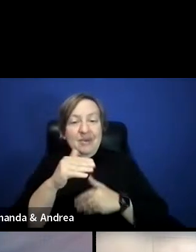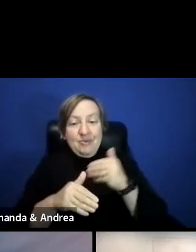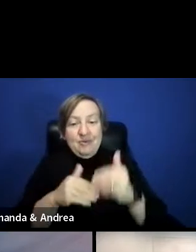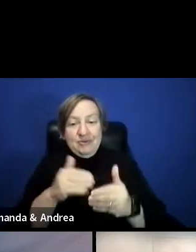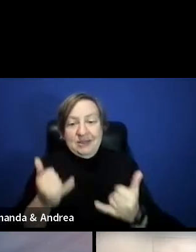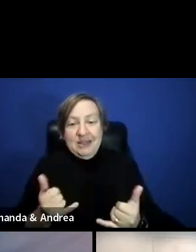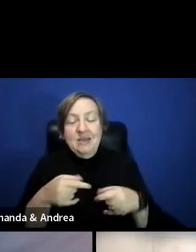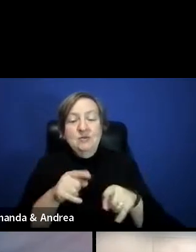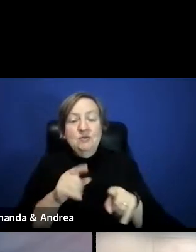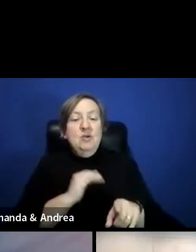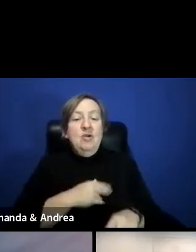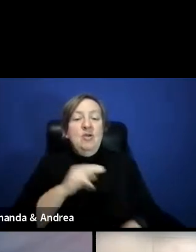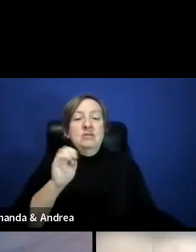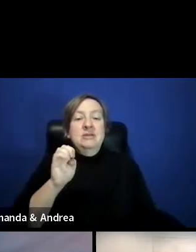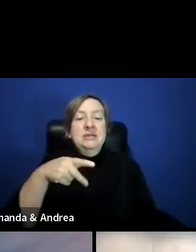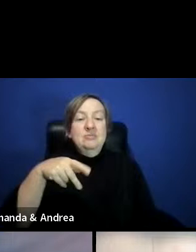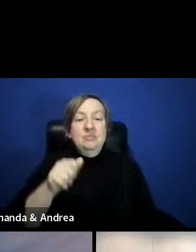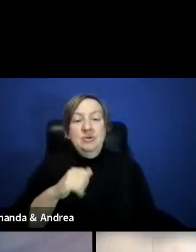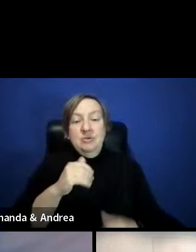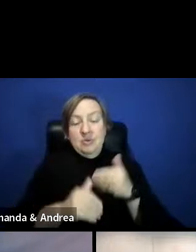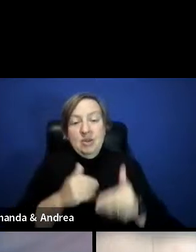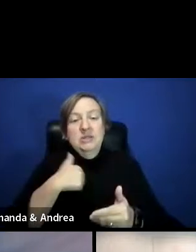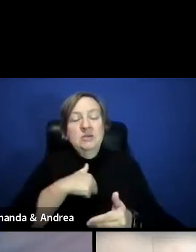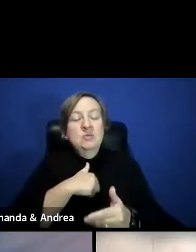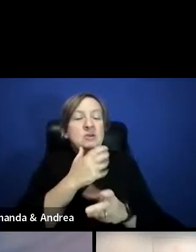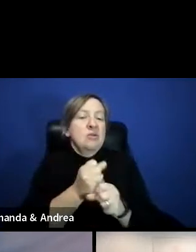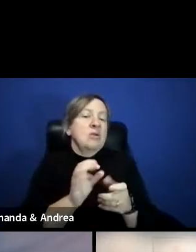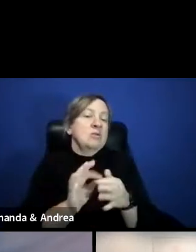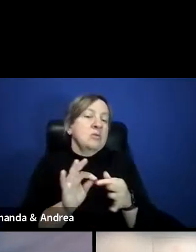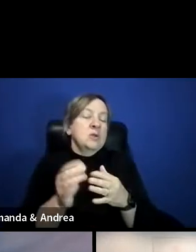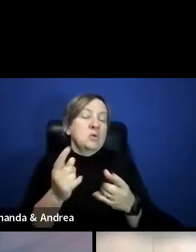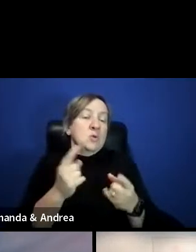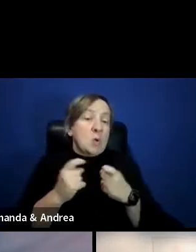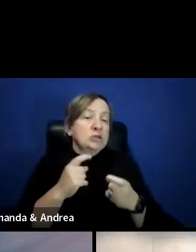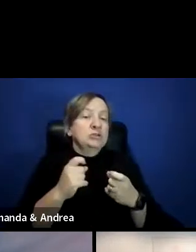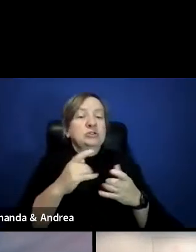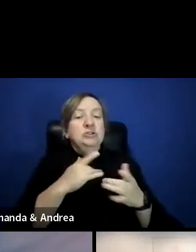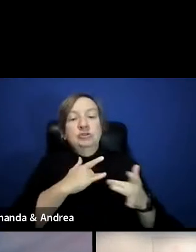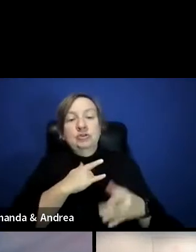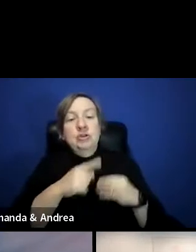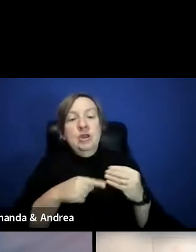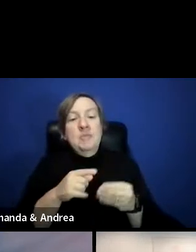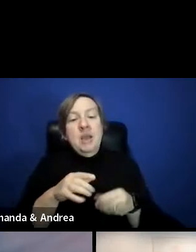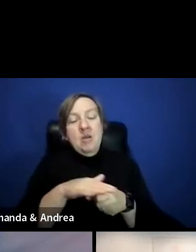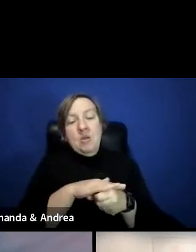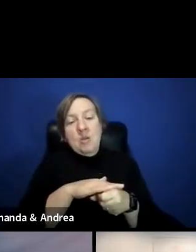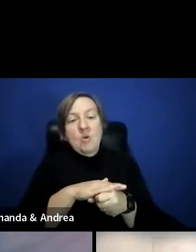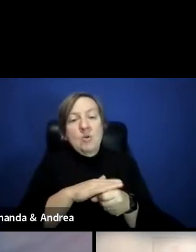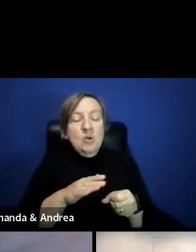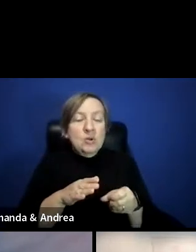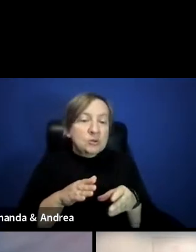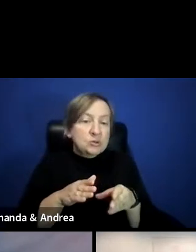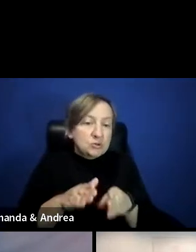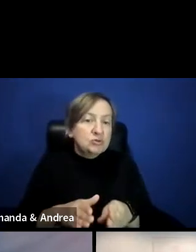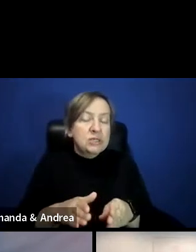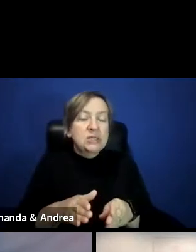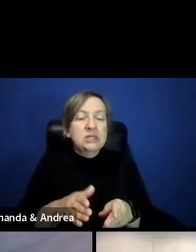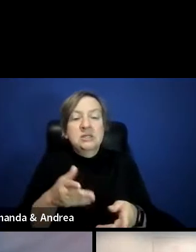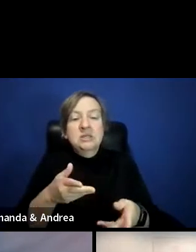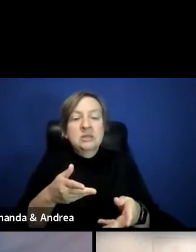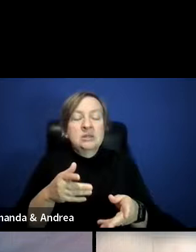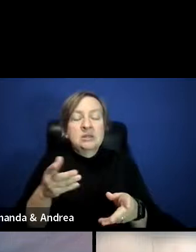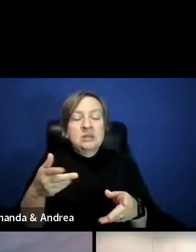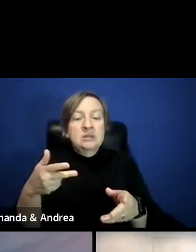also received comments on, questions or concerns around local street circulation or pedestrian